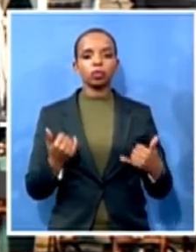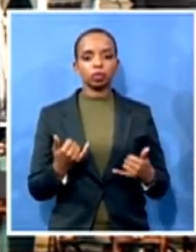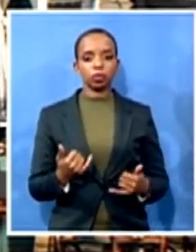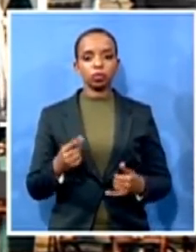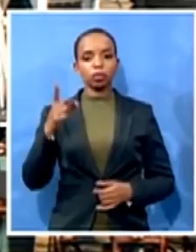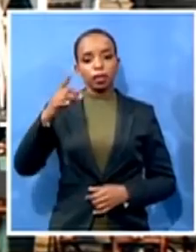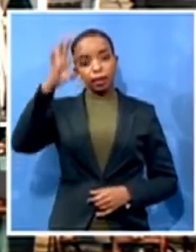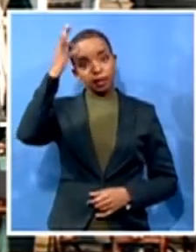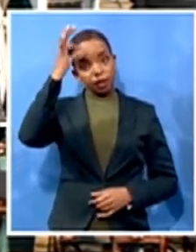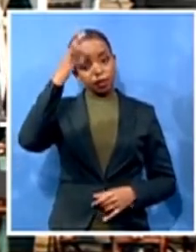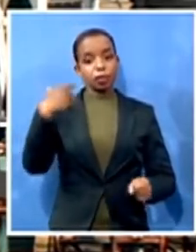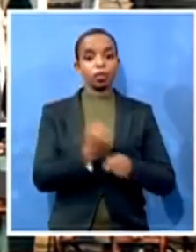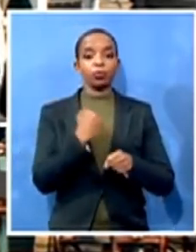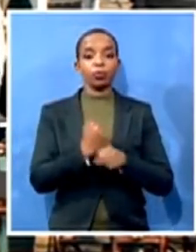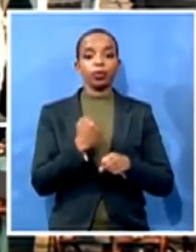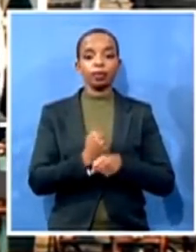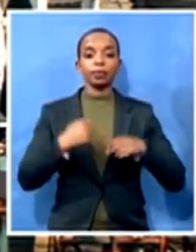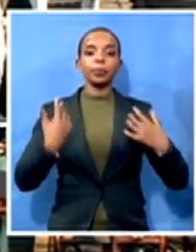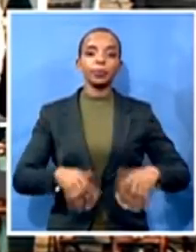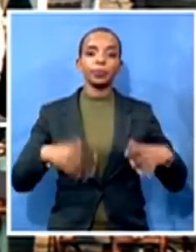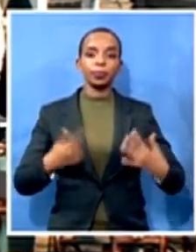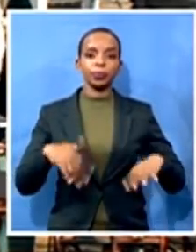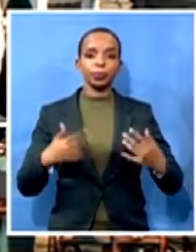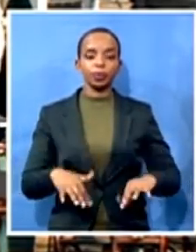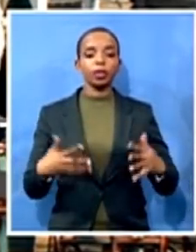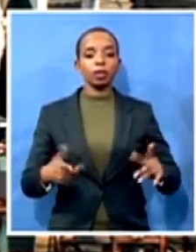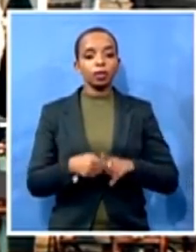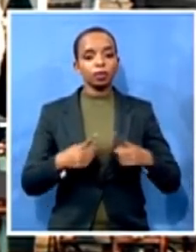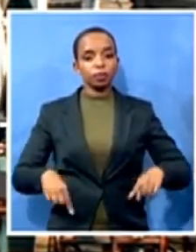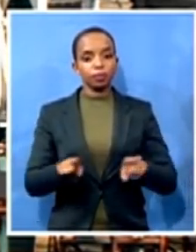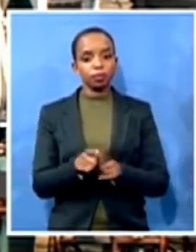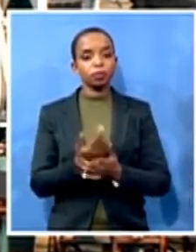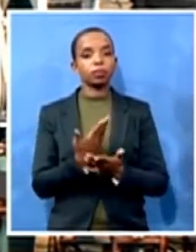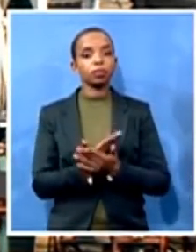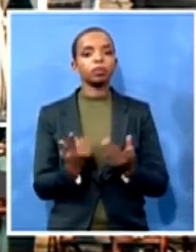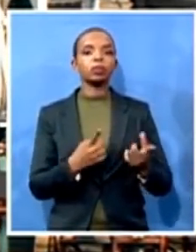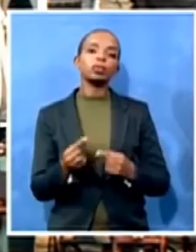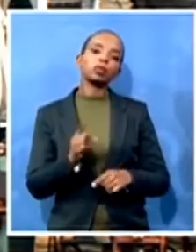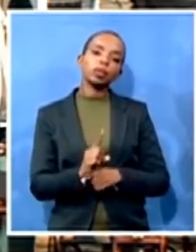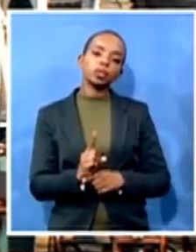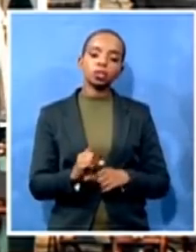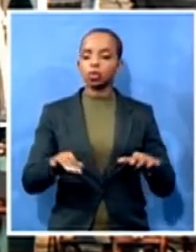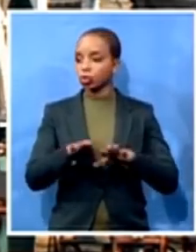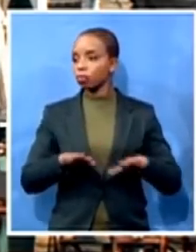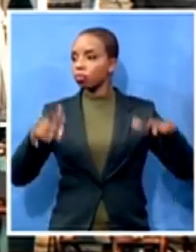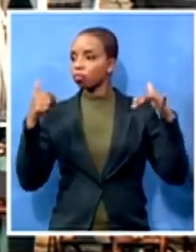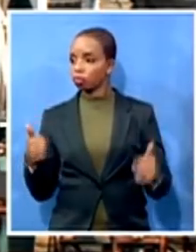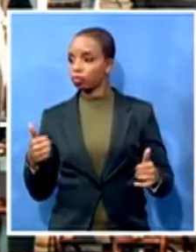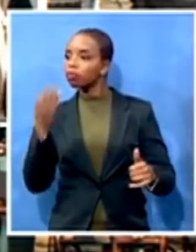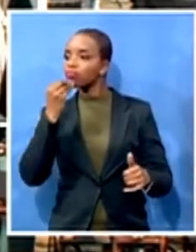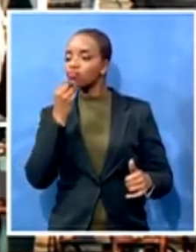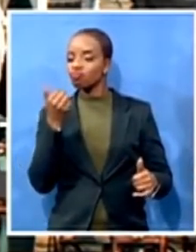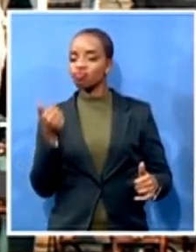we can be proud of. Actually, the place is clean, the food is good, the nurses are very, very, very friendly. It's really, really,